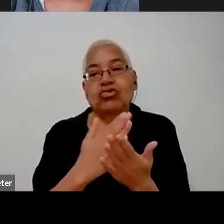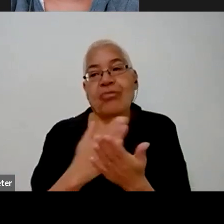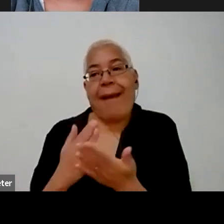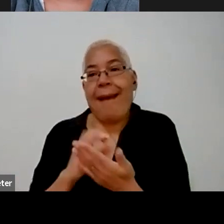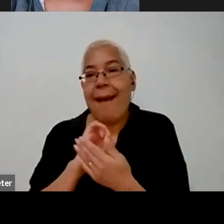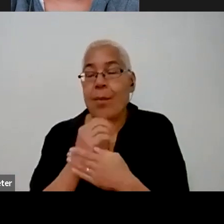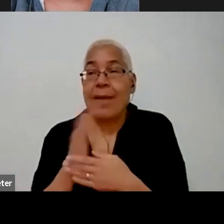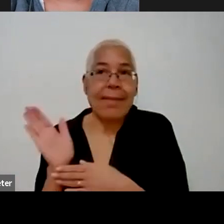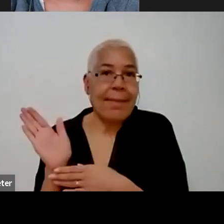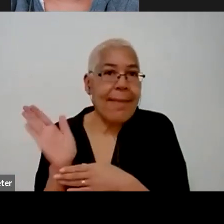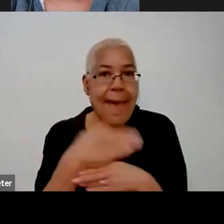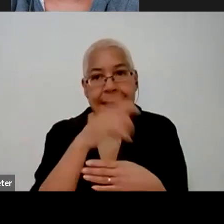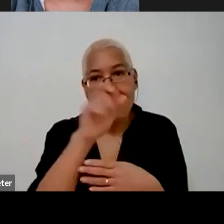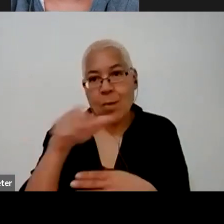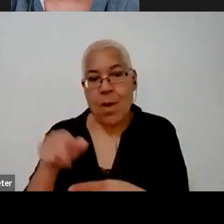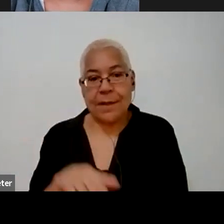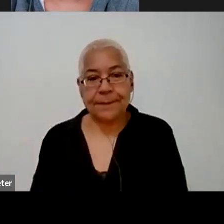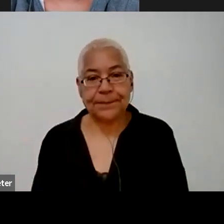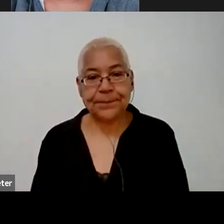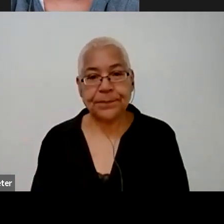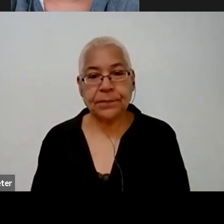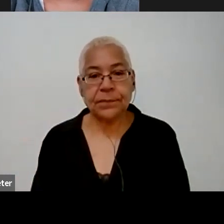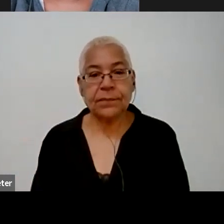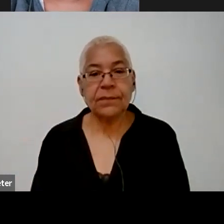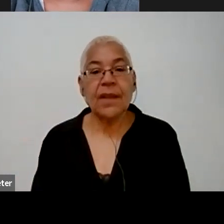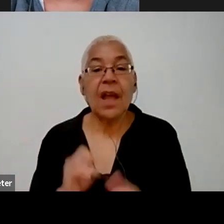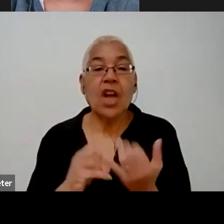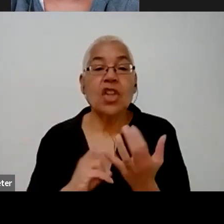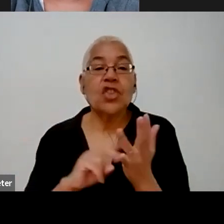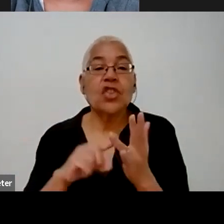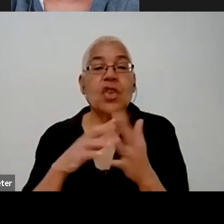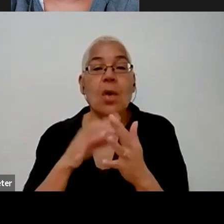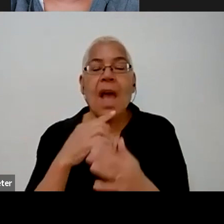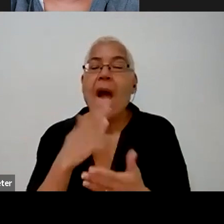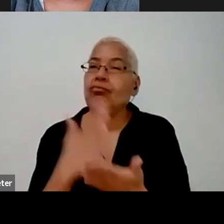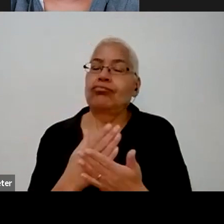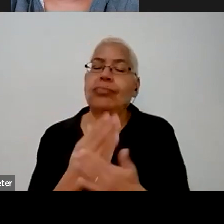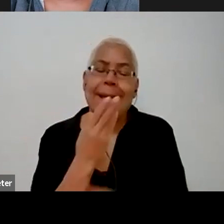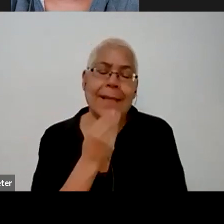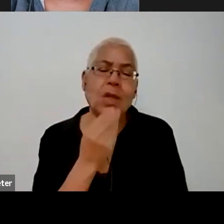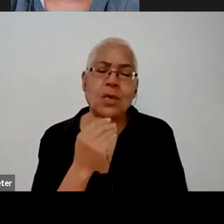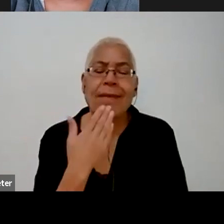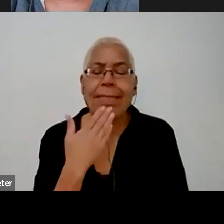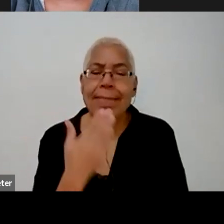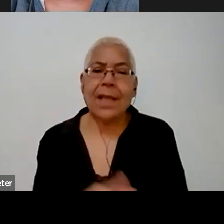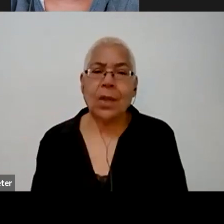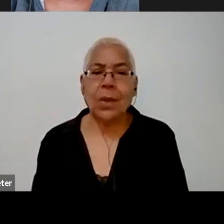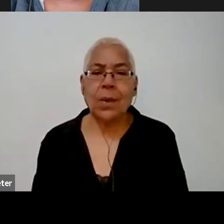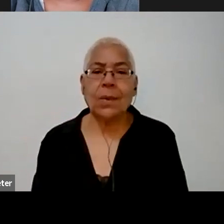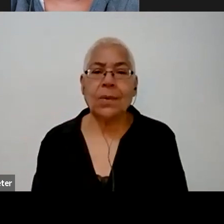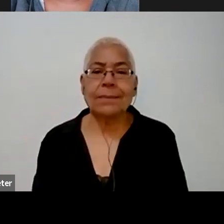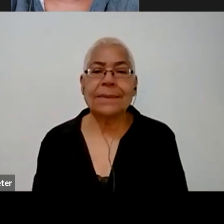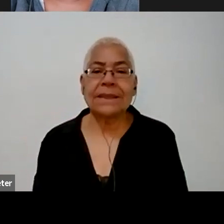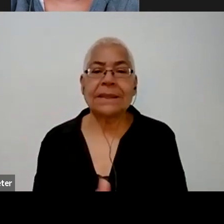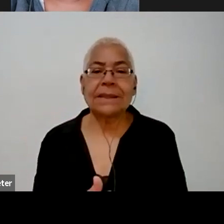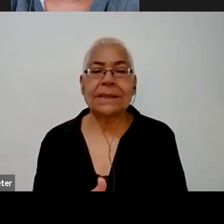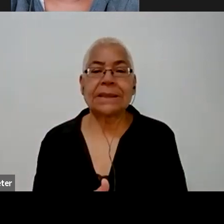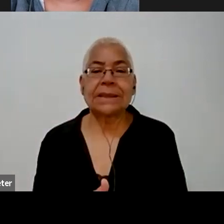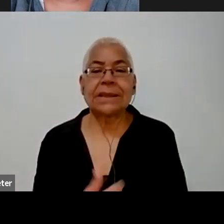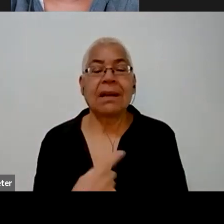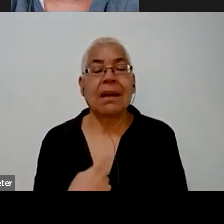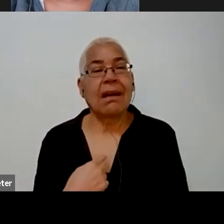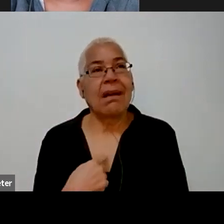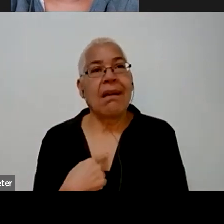fantastic. Yeah, and that was really useful. Thank you so much. It's very common, very common. Yeah, I go